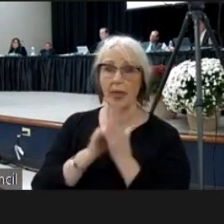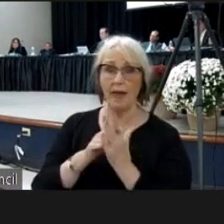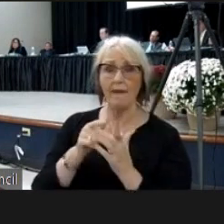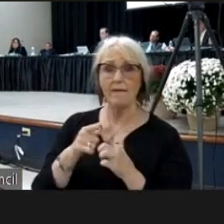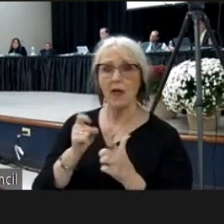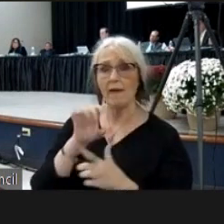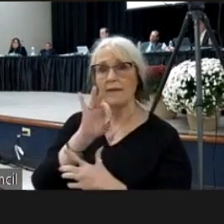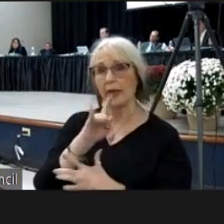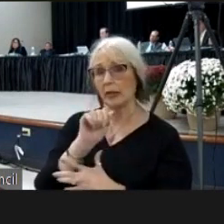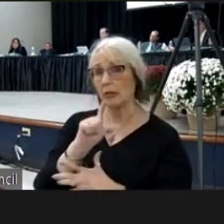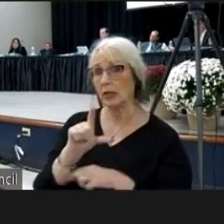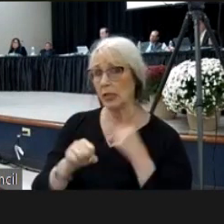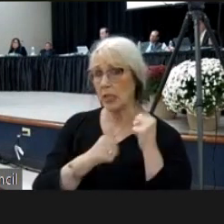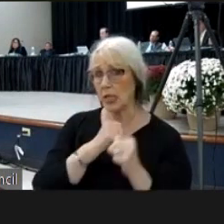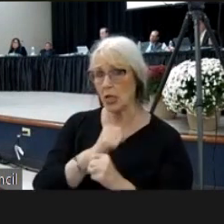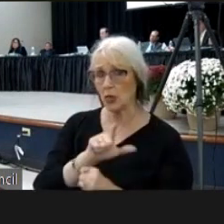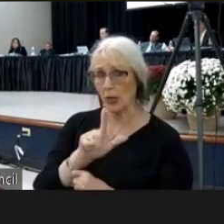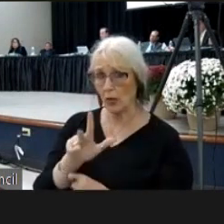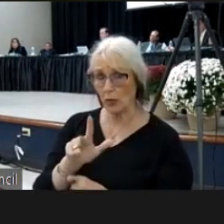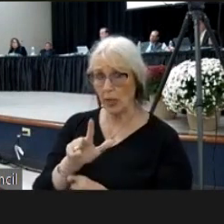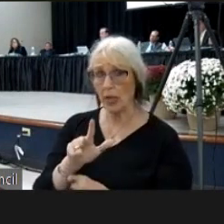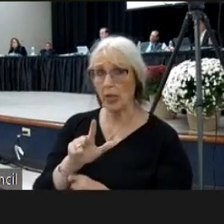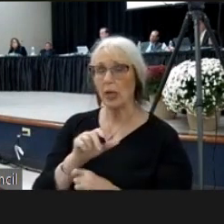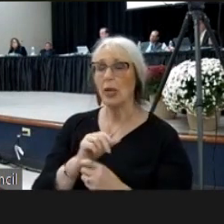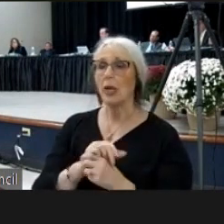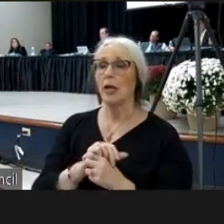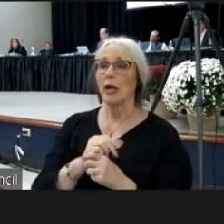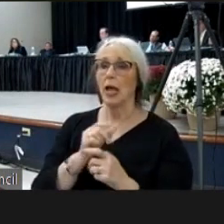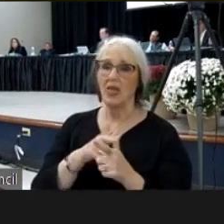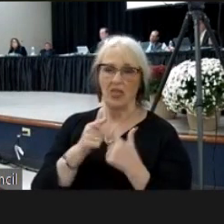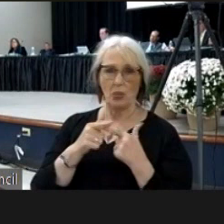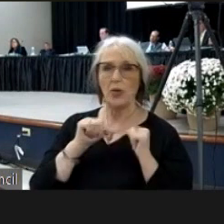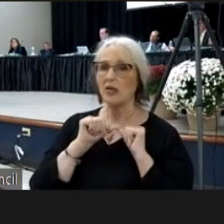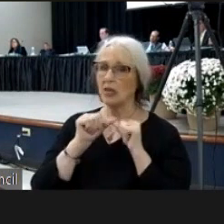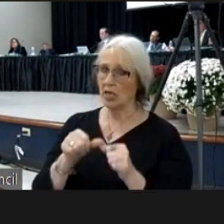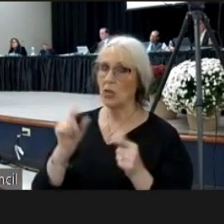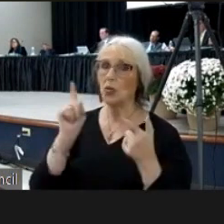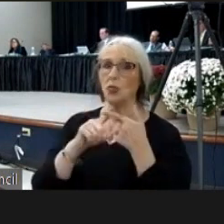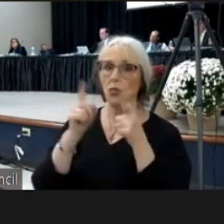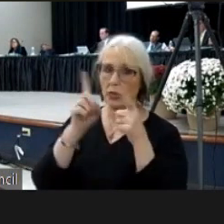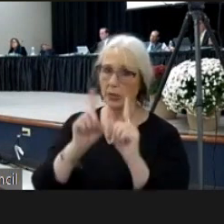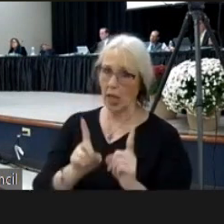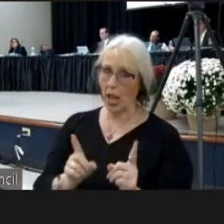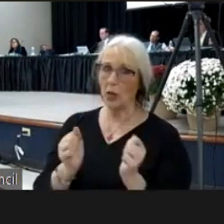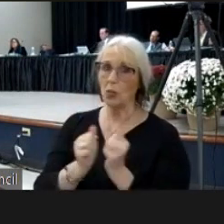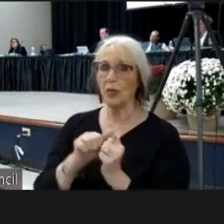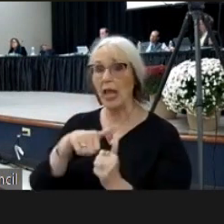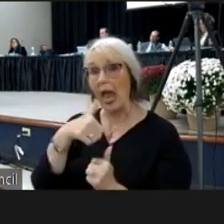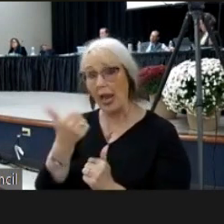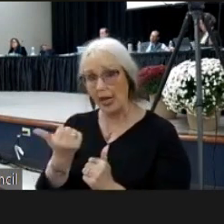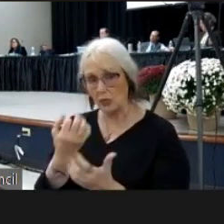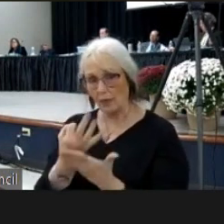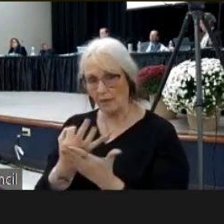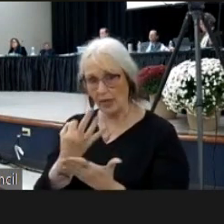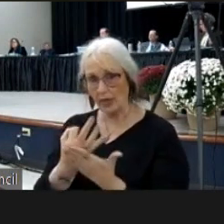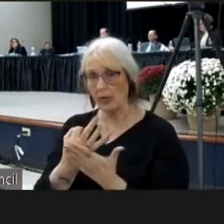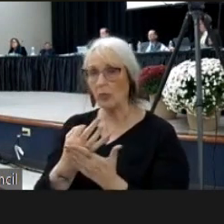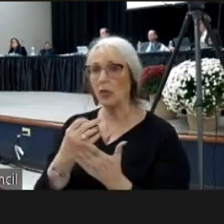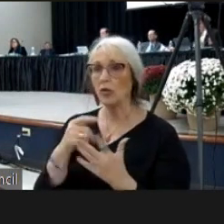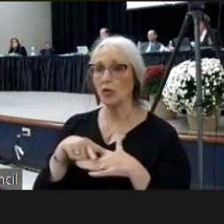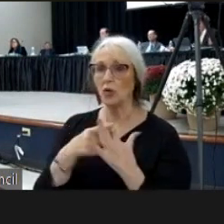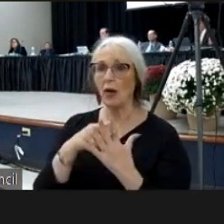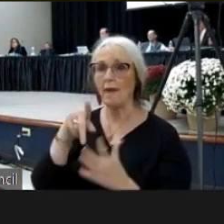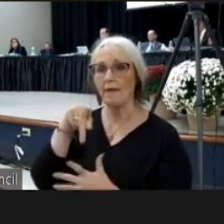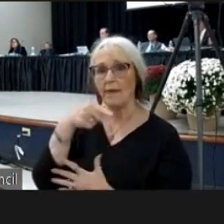23 dollars that are allocated. That will allow us to move right into design. But with additional funding, we should be able to envision a phase 1